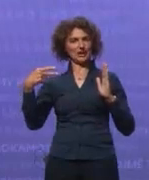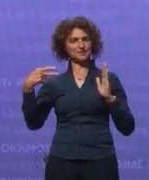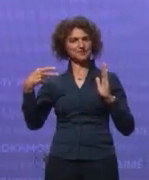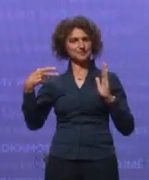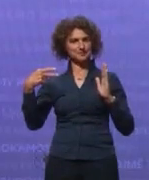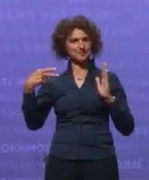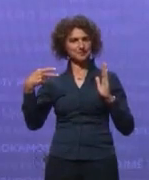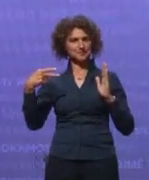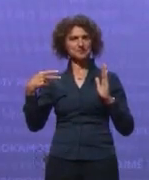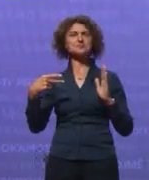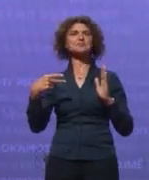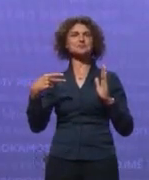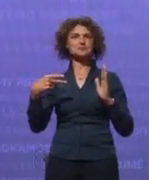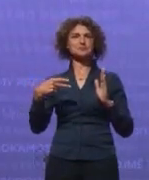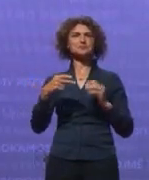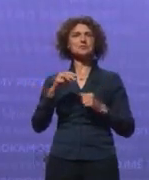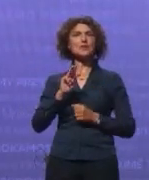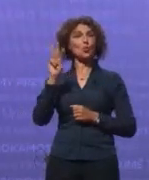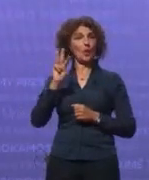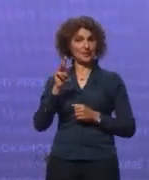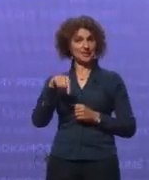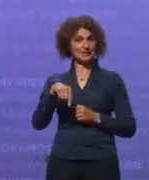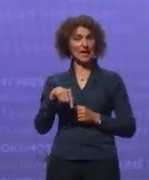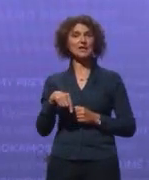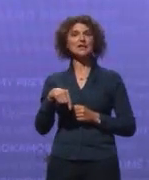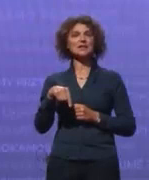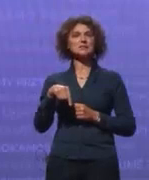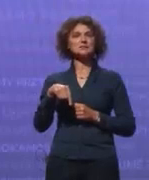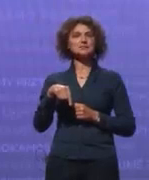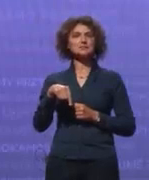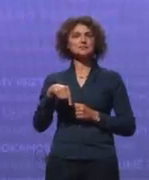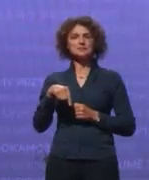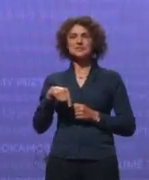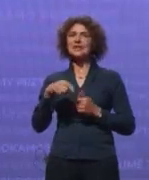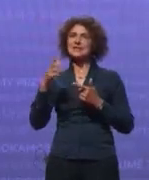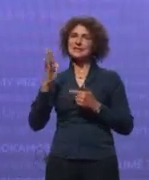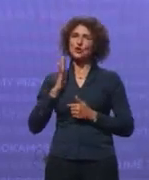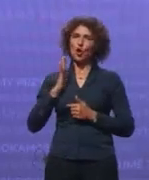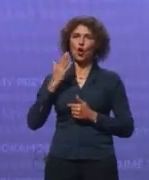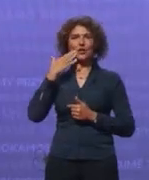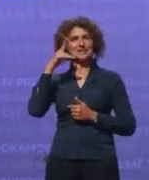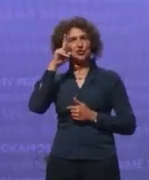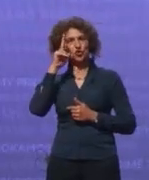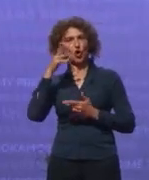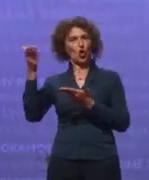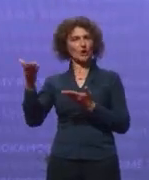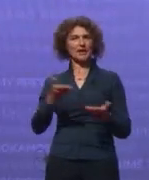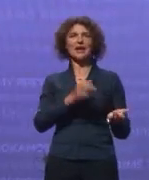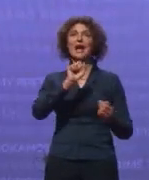in grado di aiutare i bambini con una diagnosi di autismo. Signore e signori, è un grande onore,